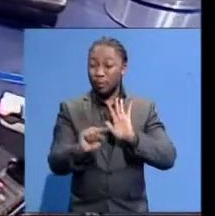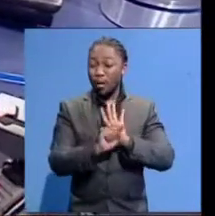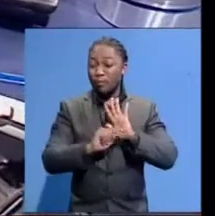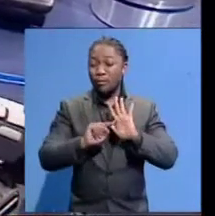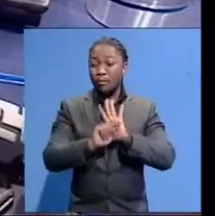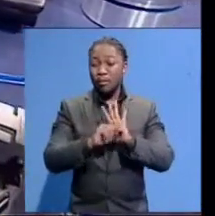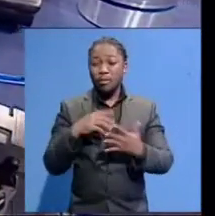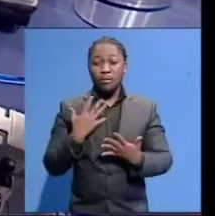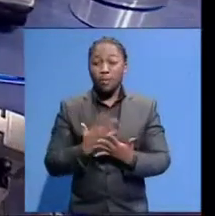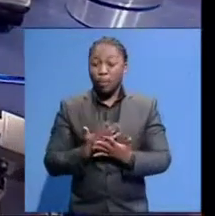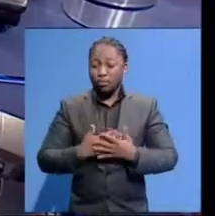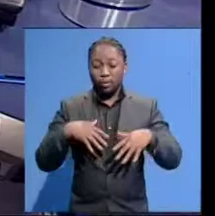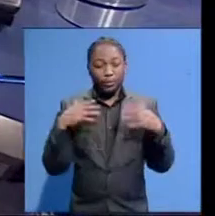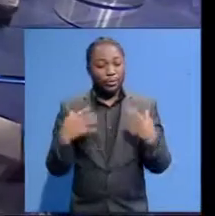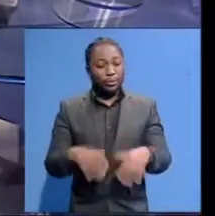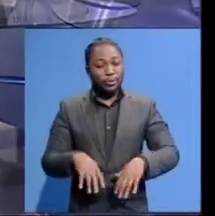hey.